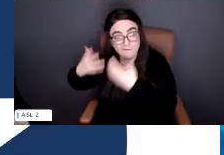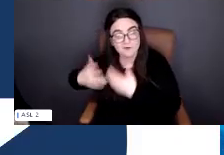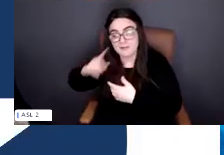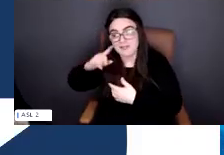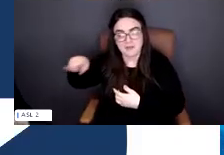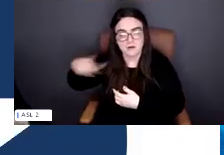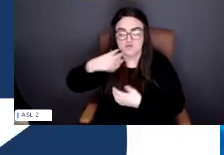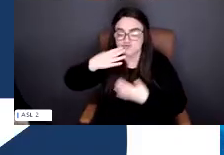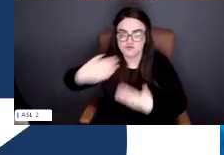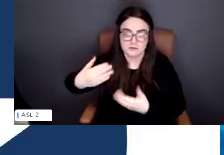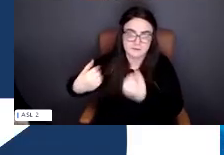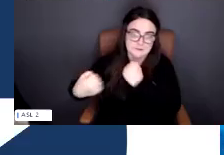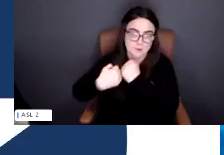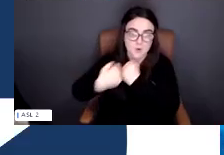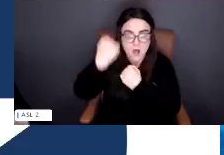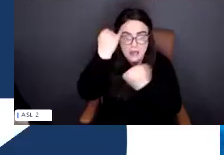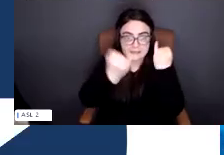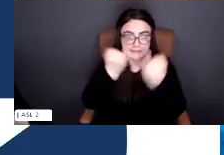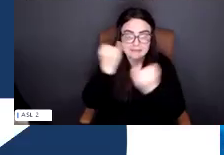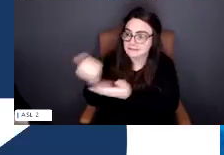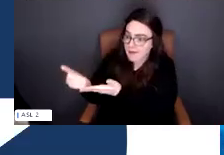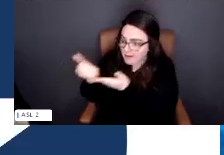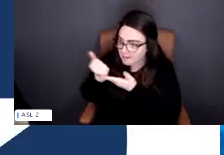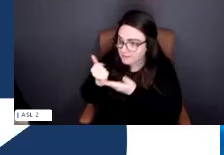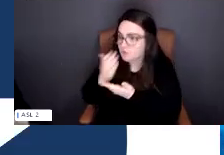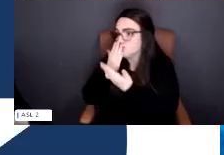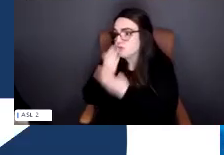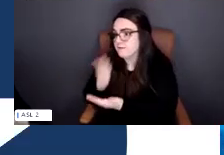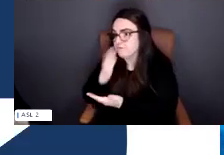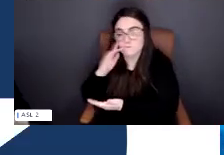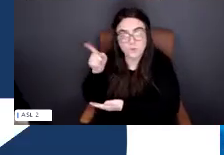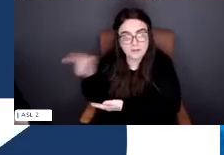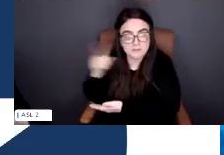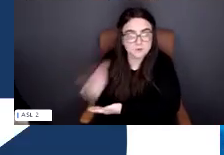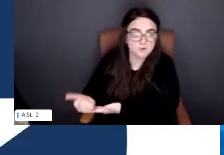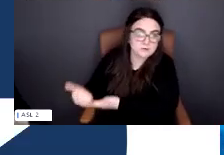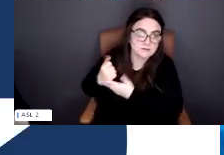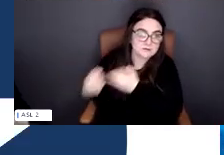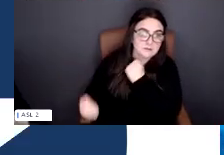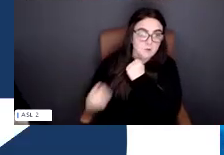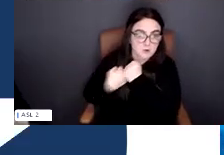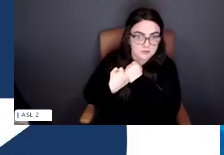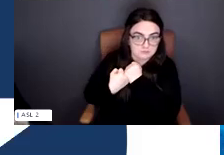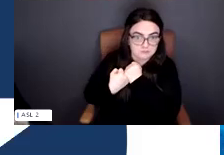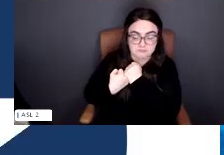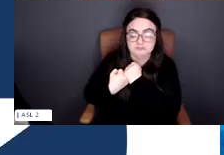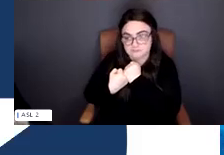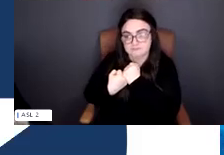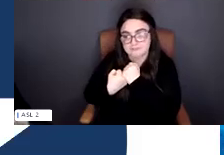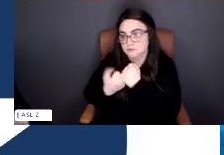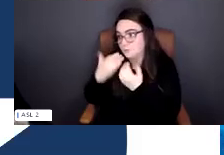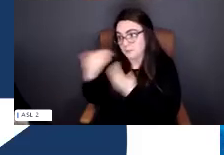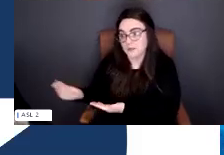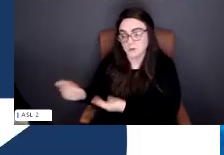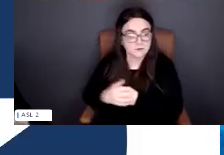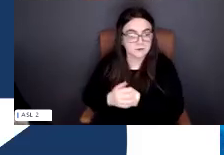project, and we are very grateful to them that they came along as they did. 6 independent